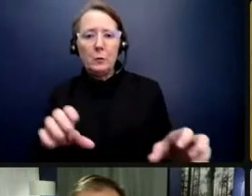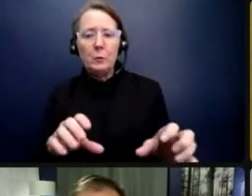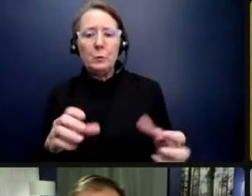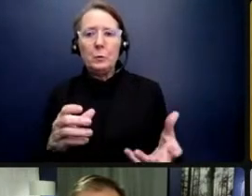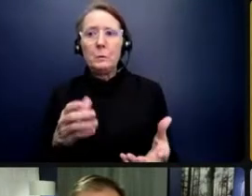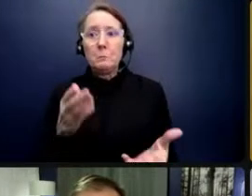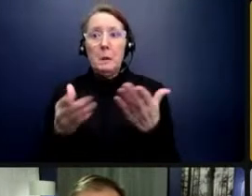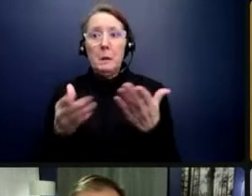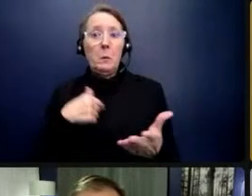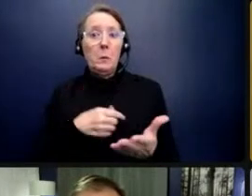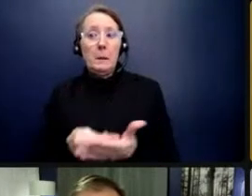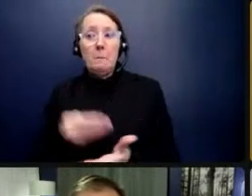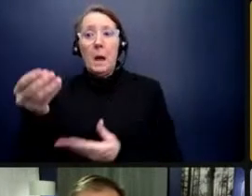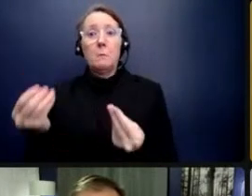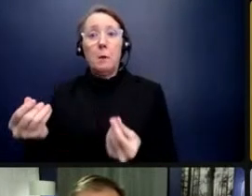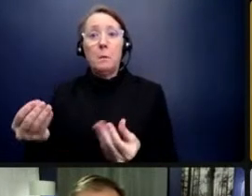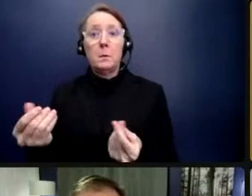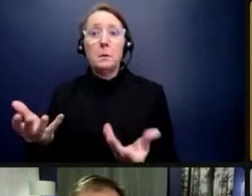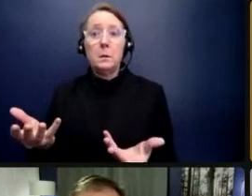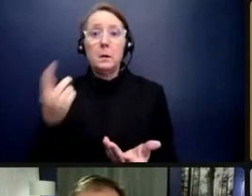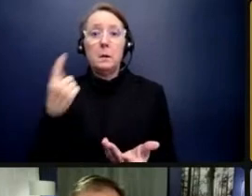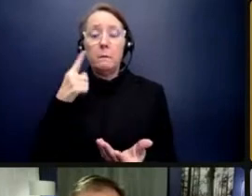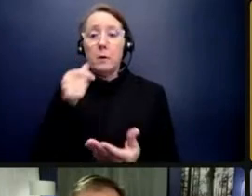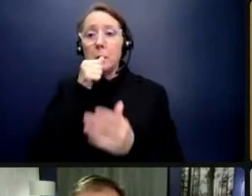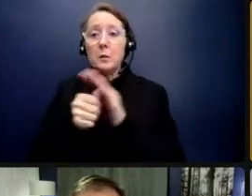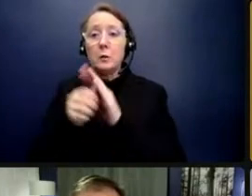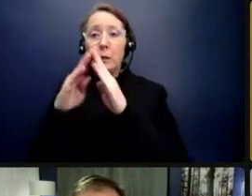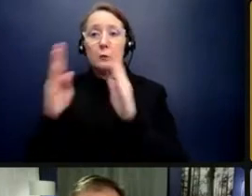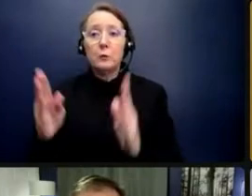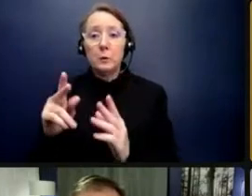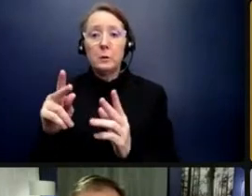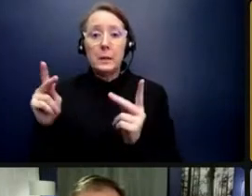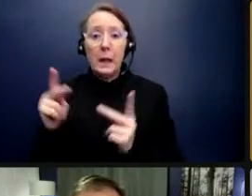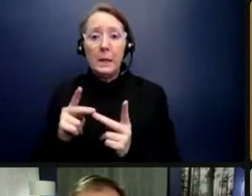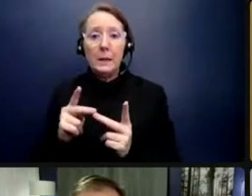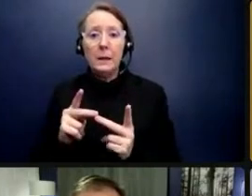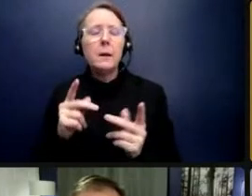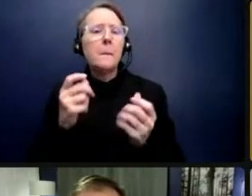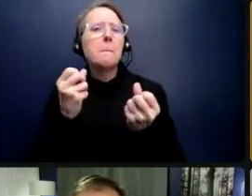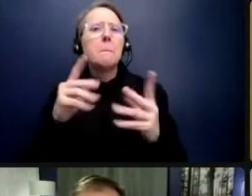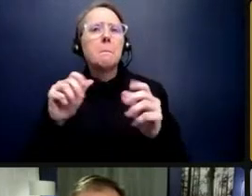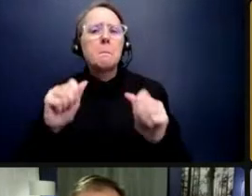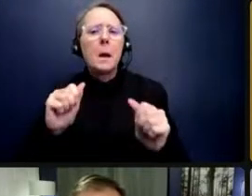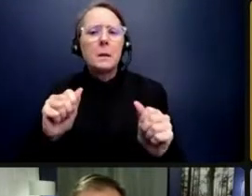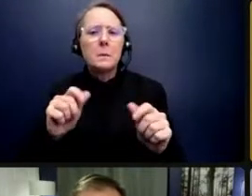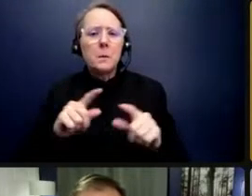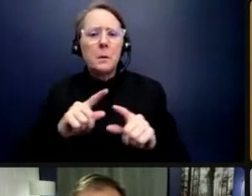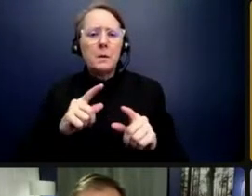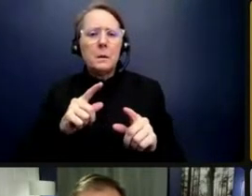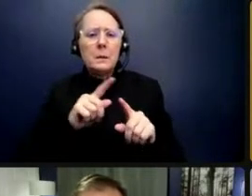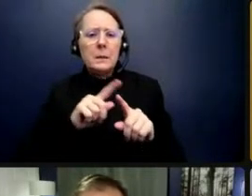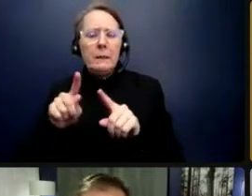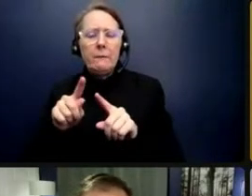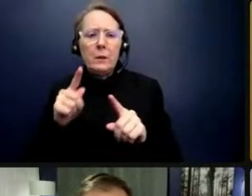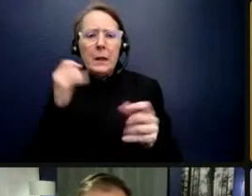a piece of property for a shelter site. There are all kinds of potential things we can do